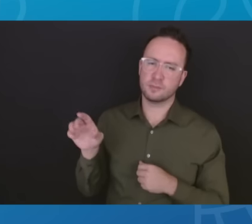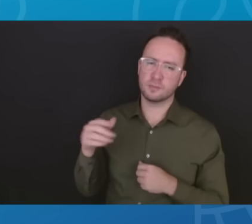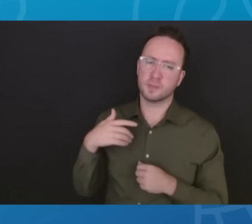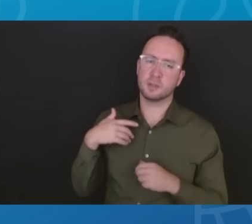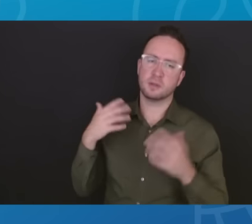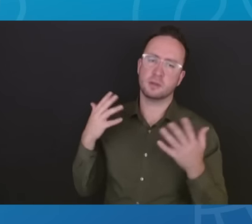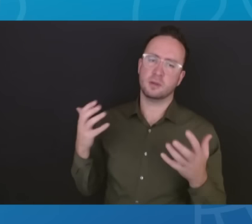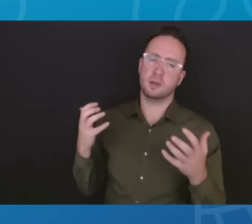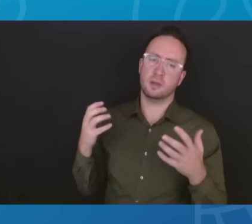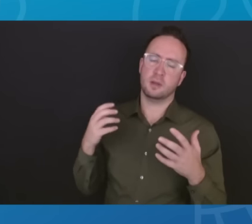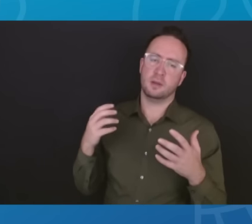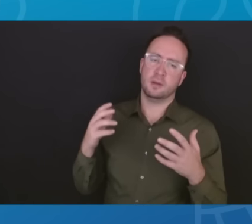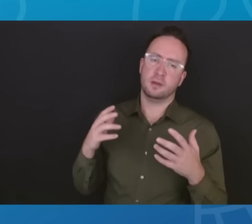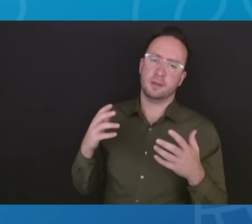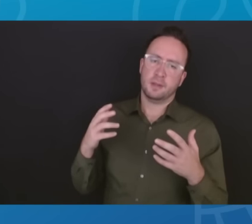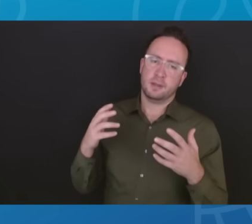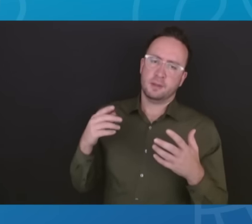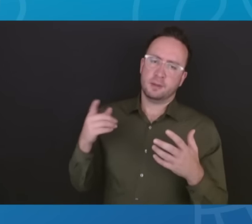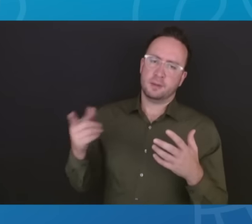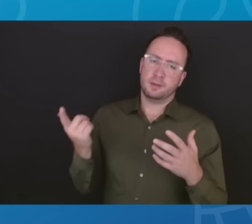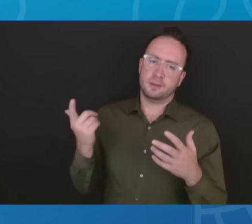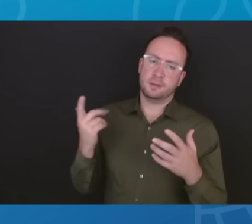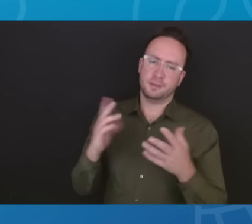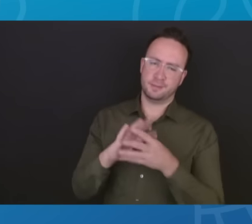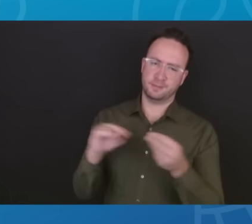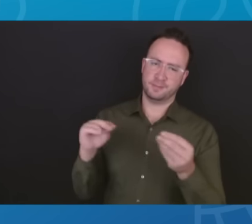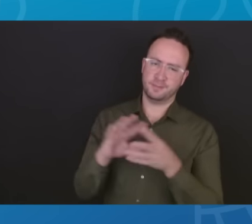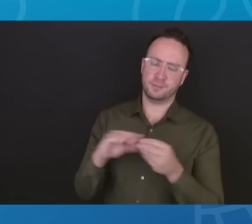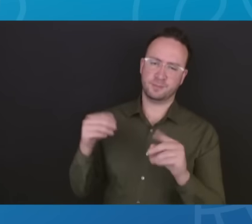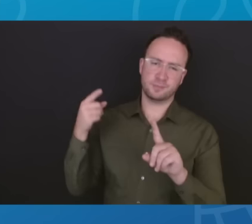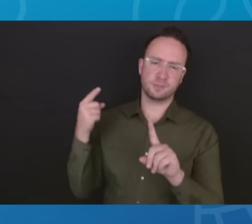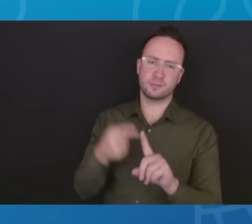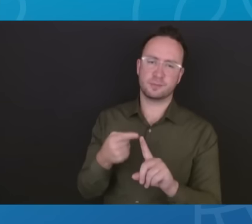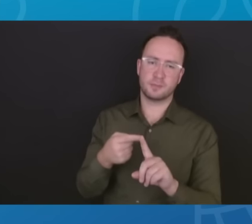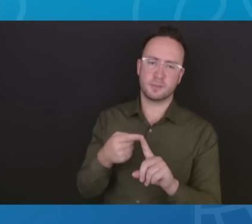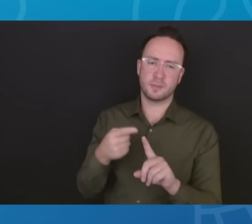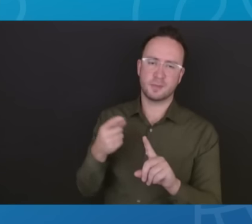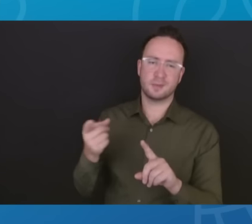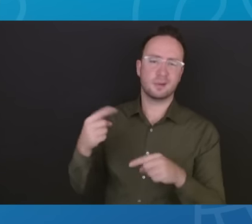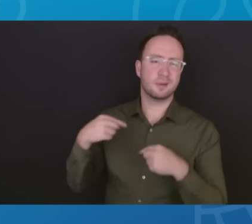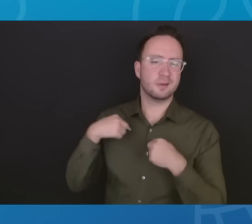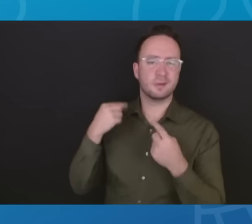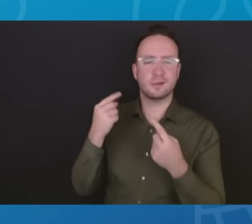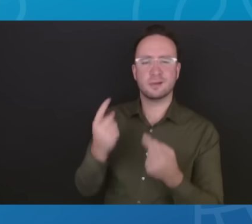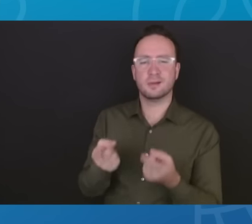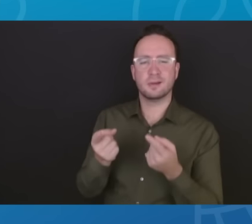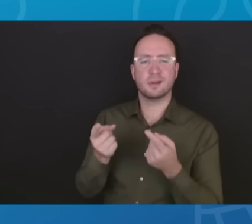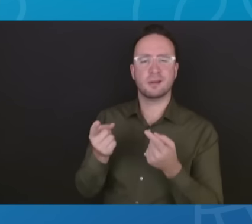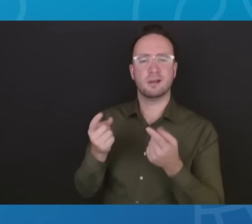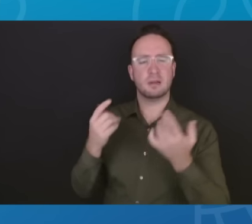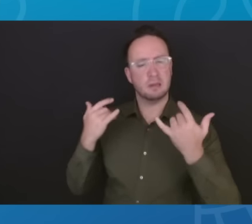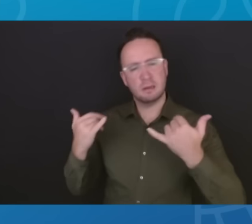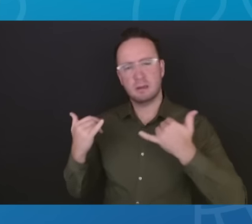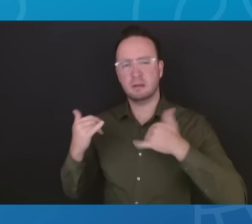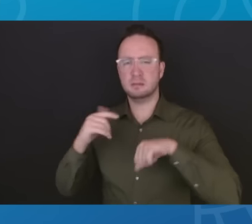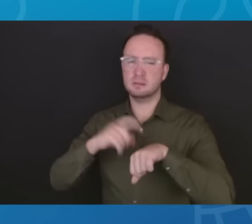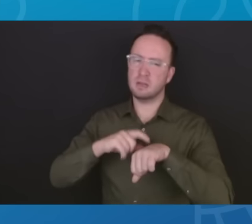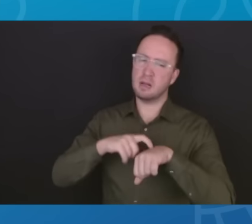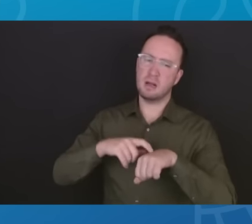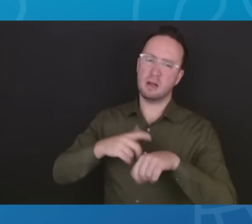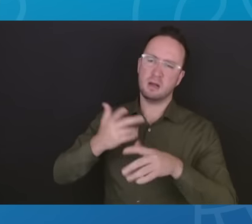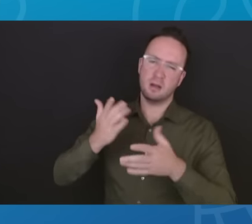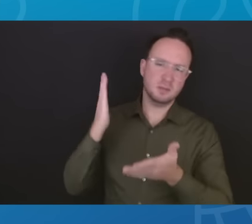call, and you said it many times in the administration, this call saying it is far time to end this conflict